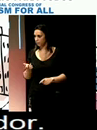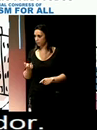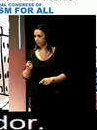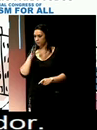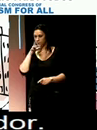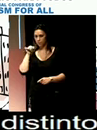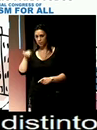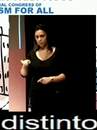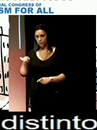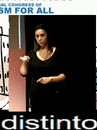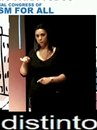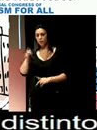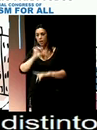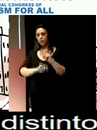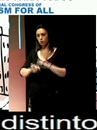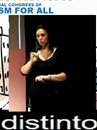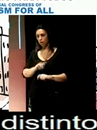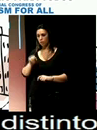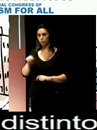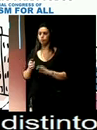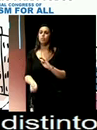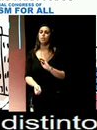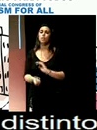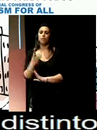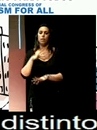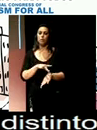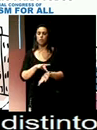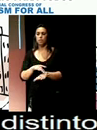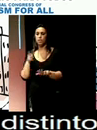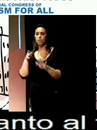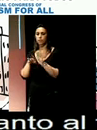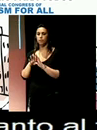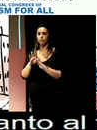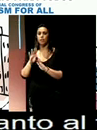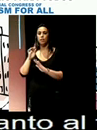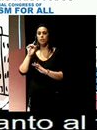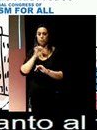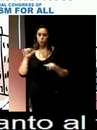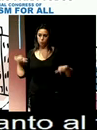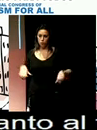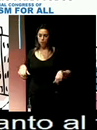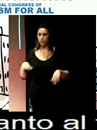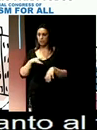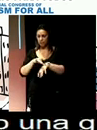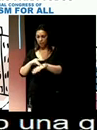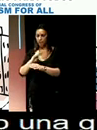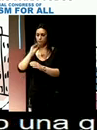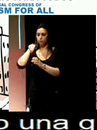created an accessible Portugal guide with tourist information about